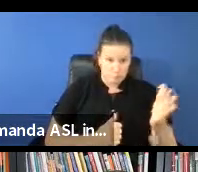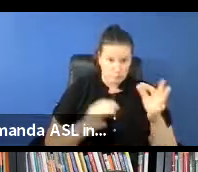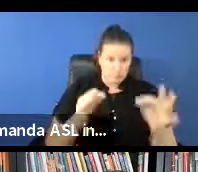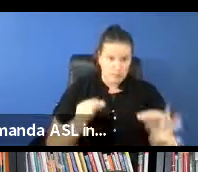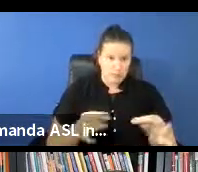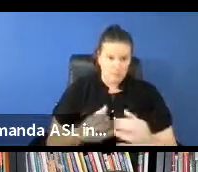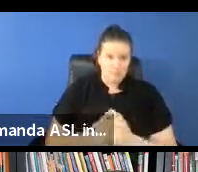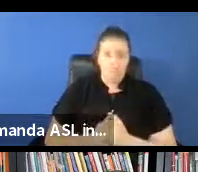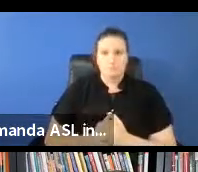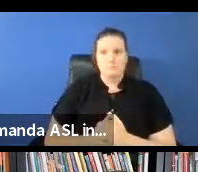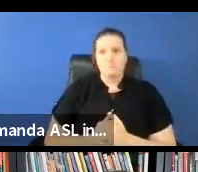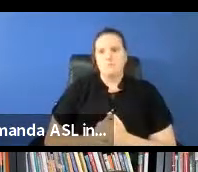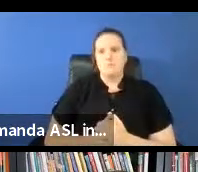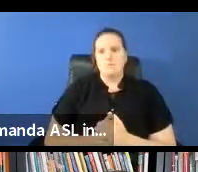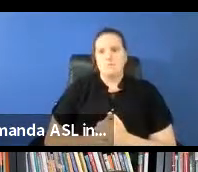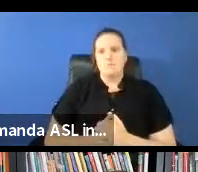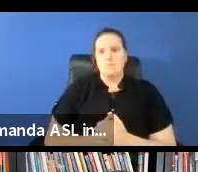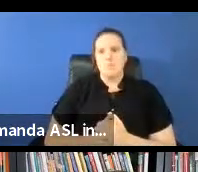So